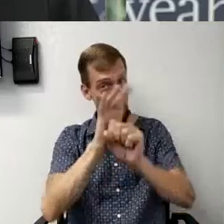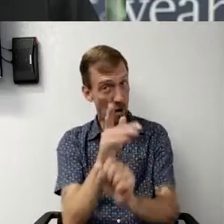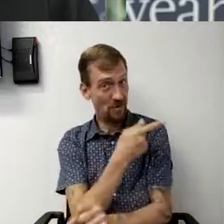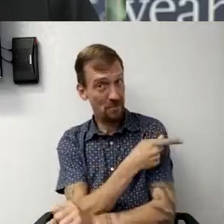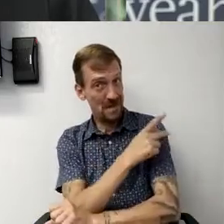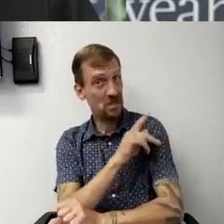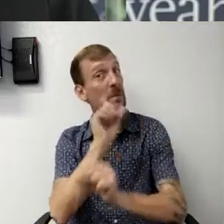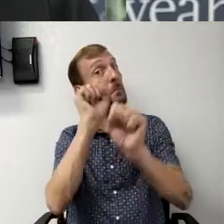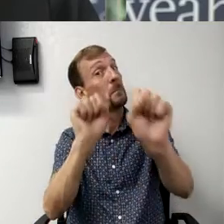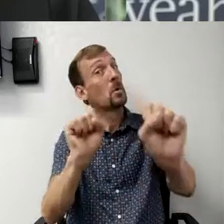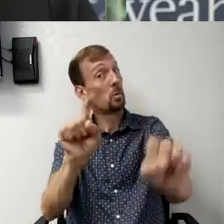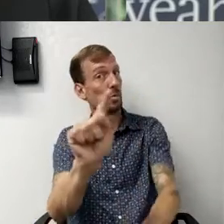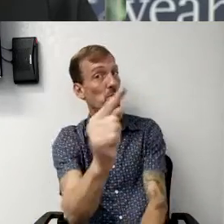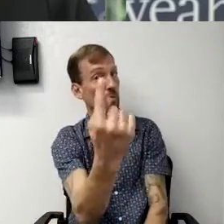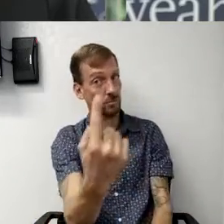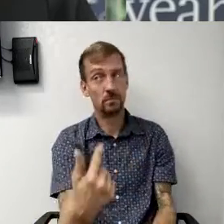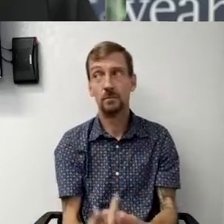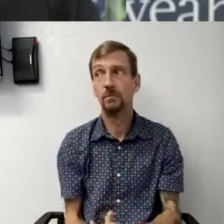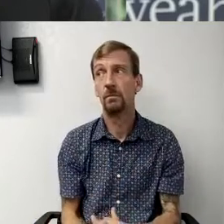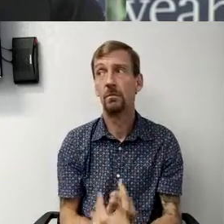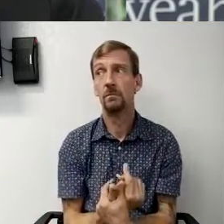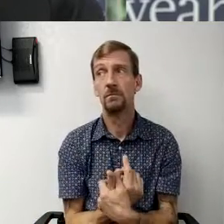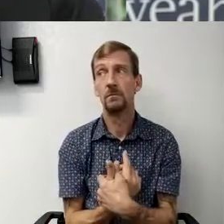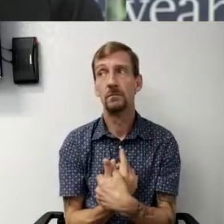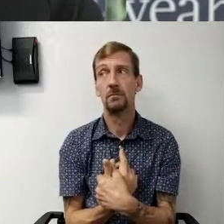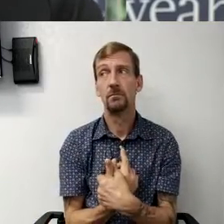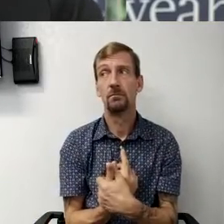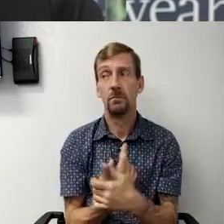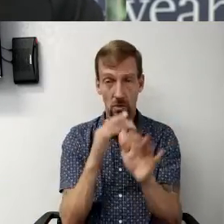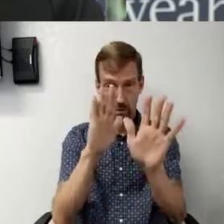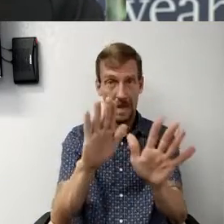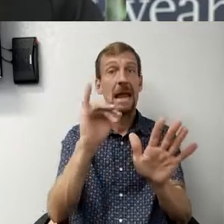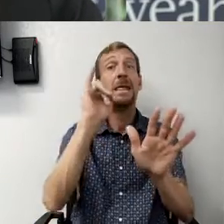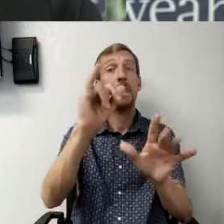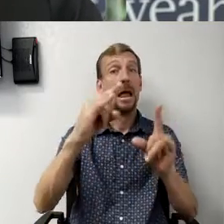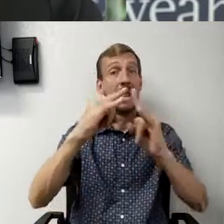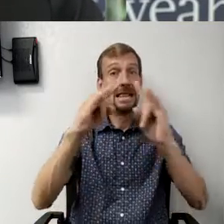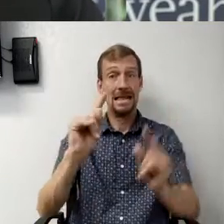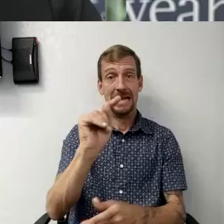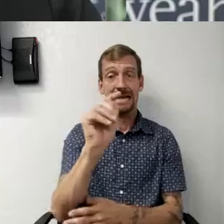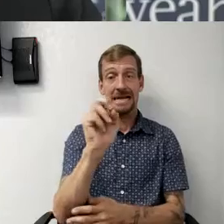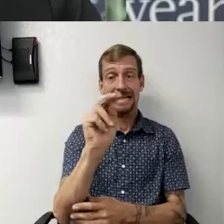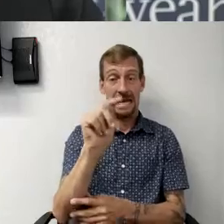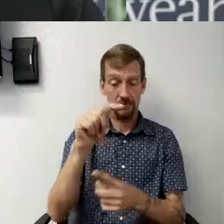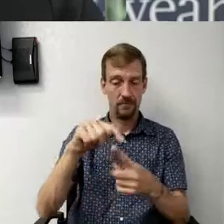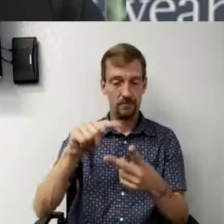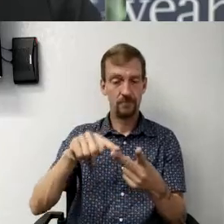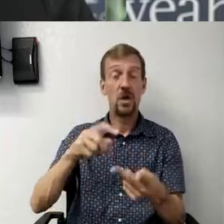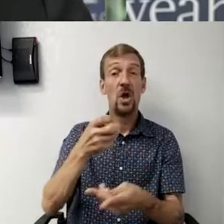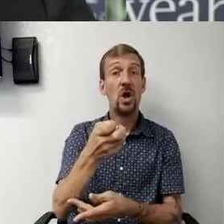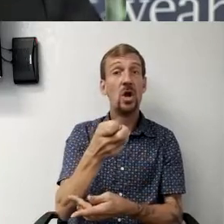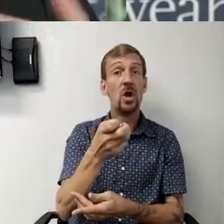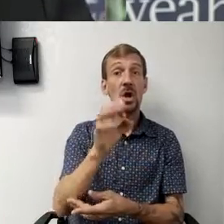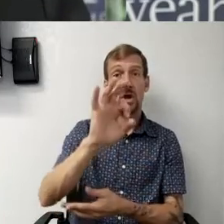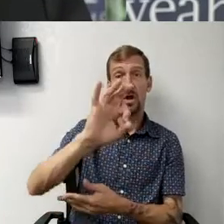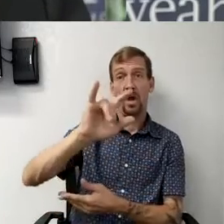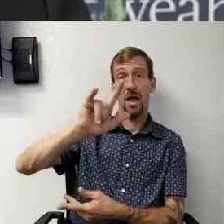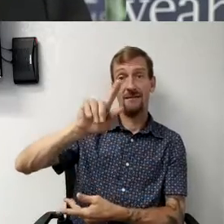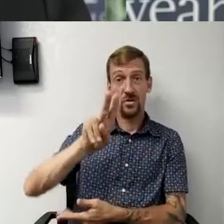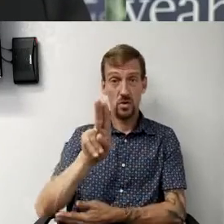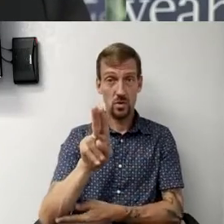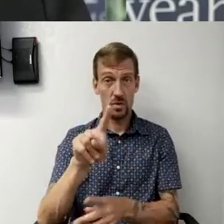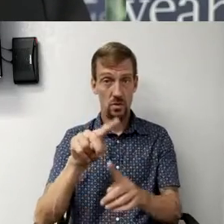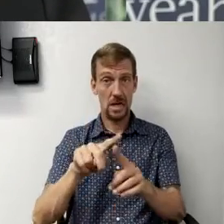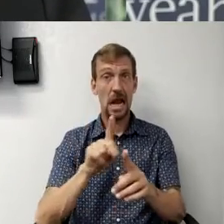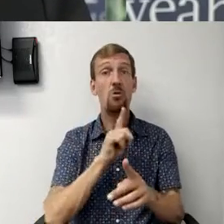And we, so there's the piece with the tents. Flu volumes the last few years have been